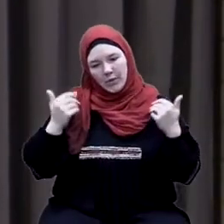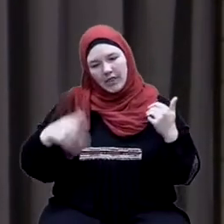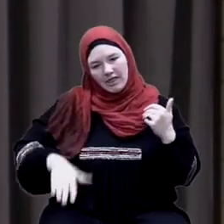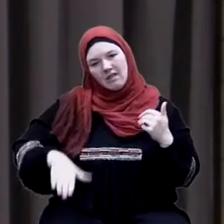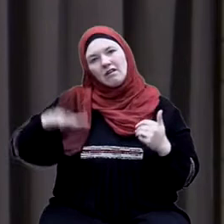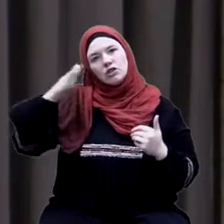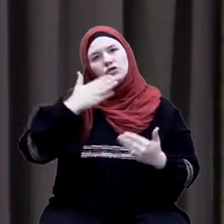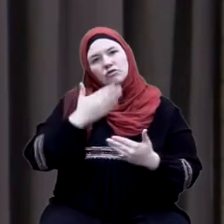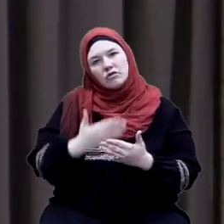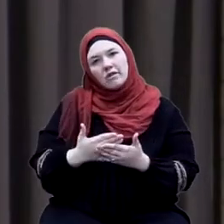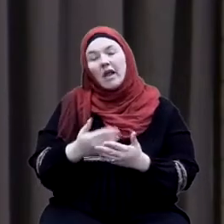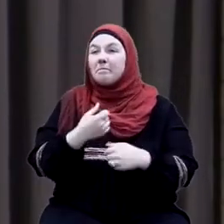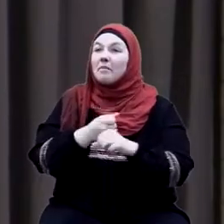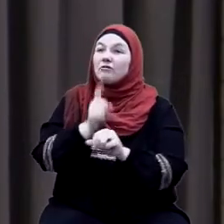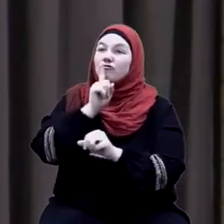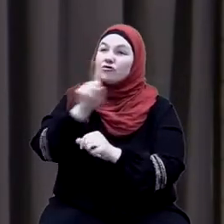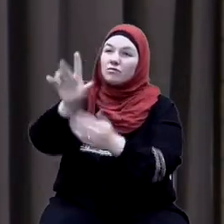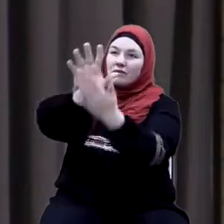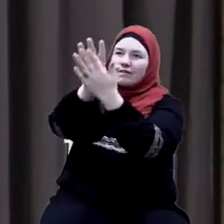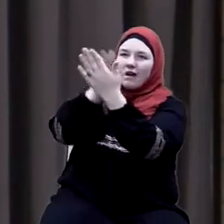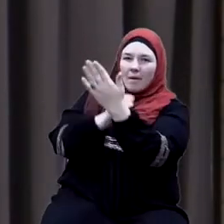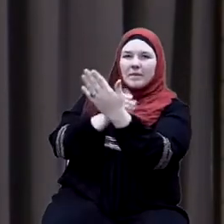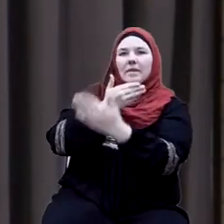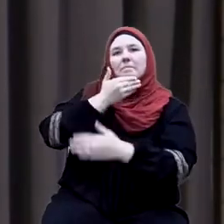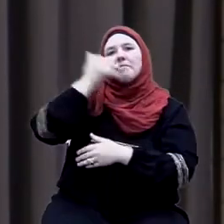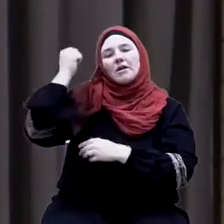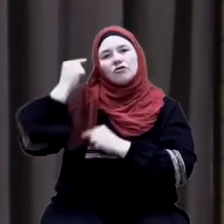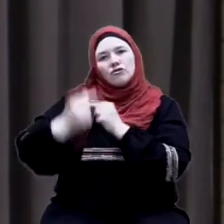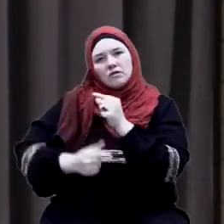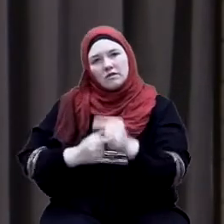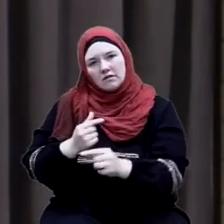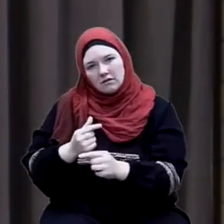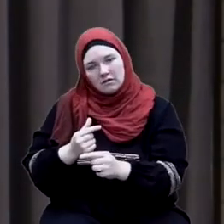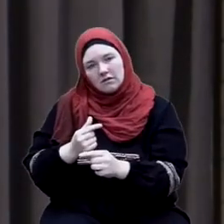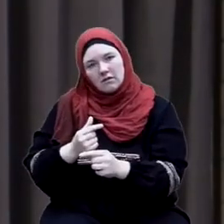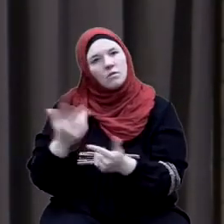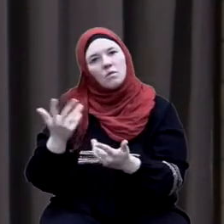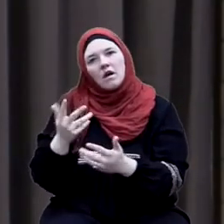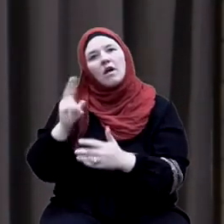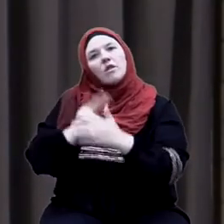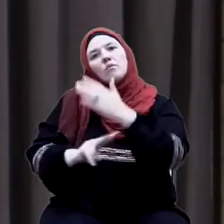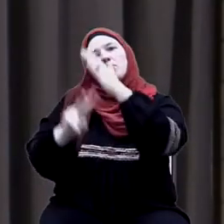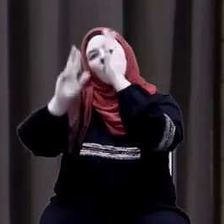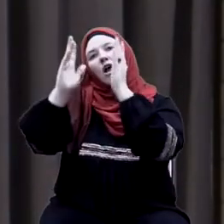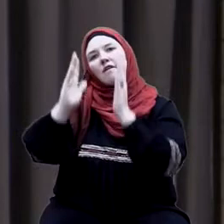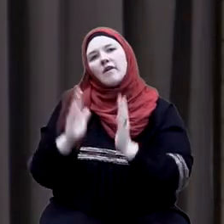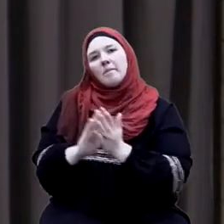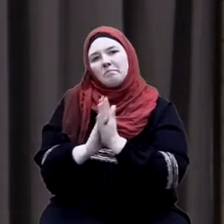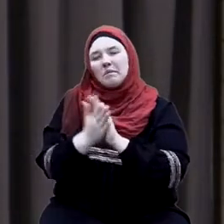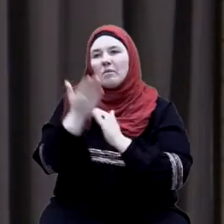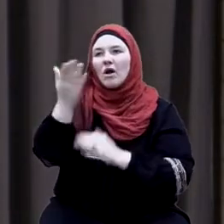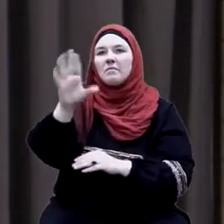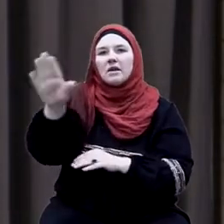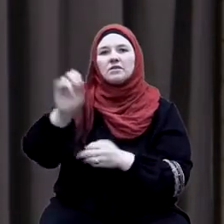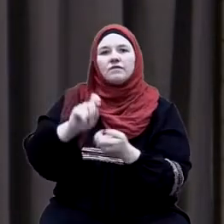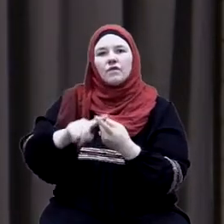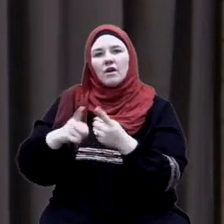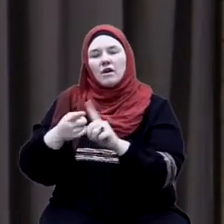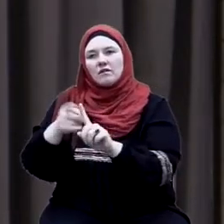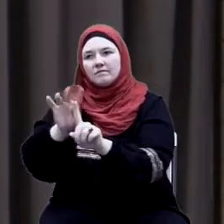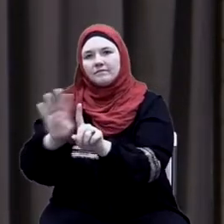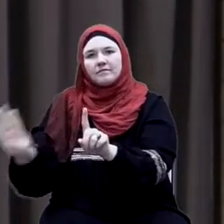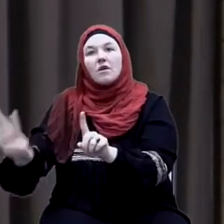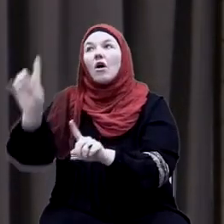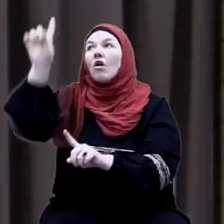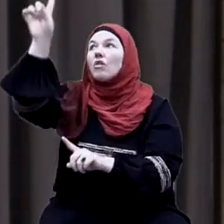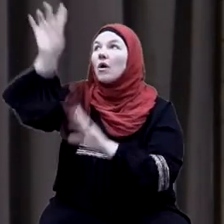imitate the greatest generation ever, the generation of the companions of the Prophet, those who were chosen